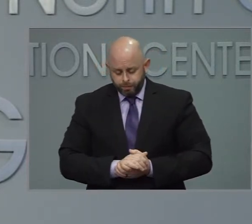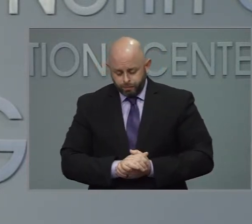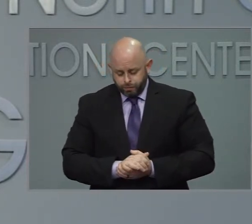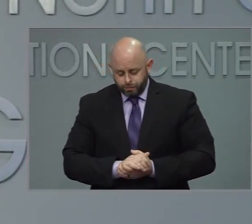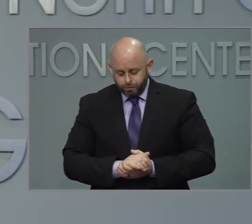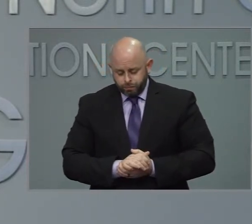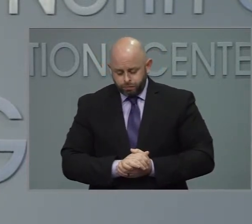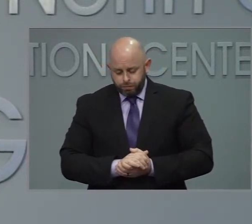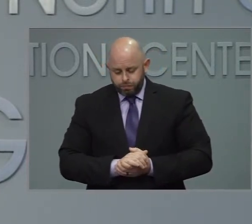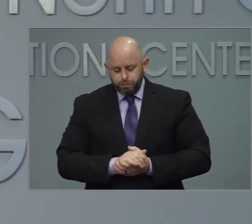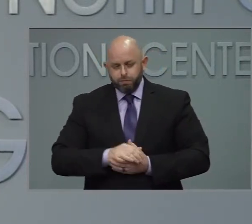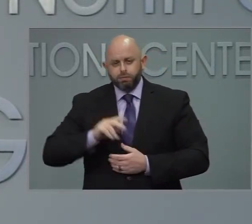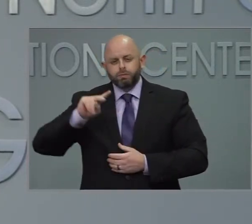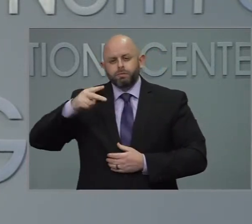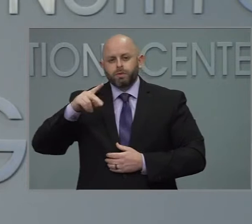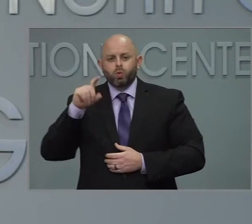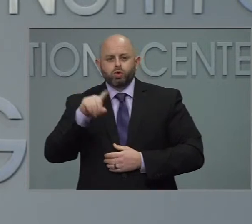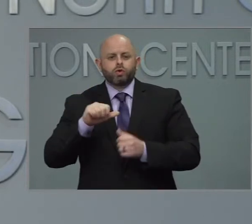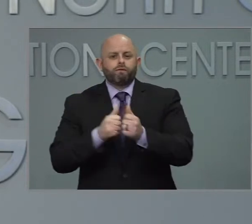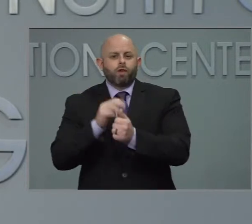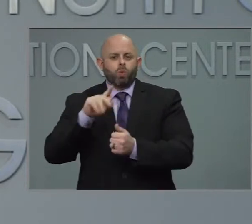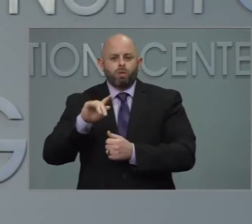We have a follow-up, Reuben Jones, Spectrum News.